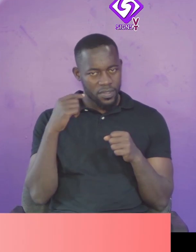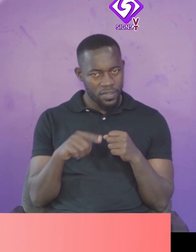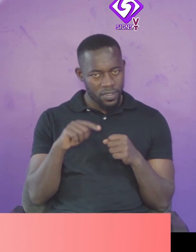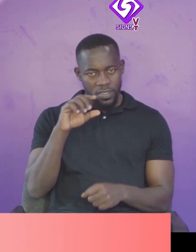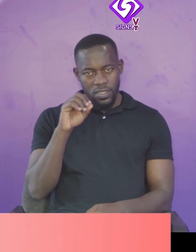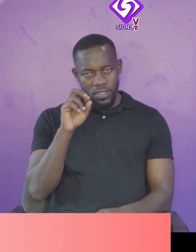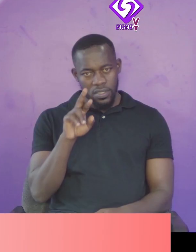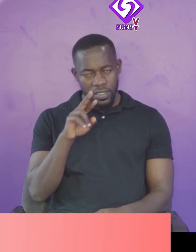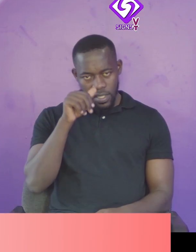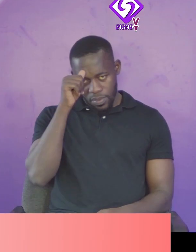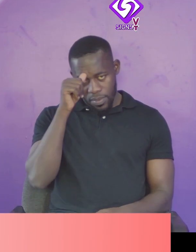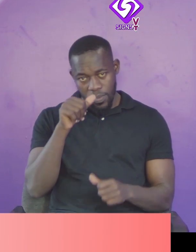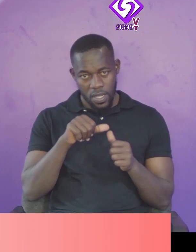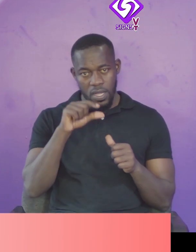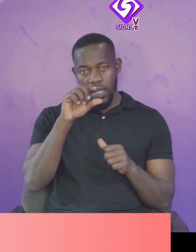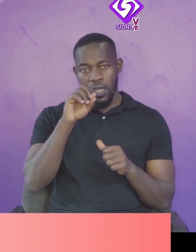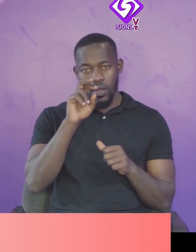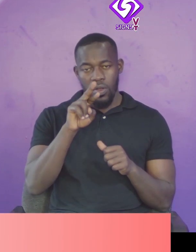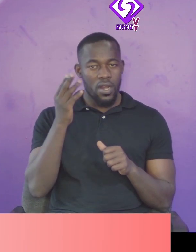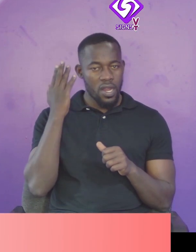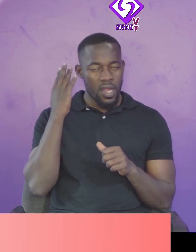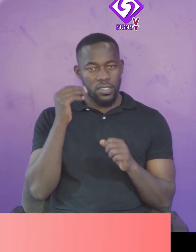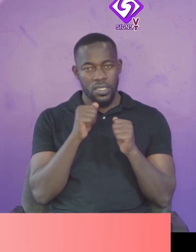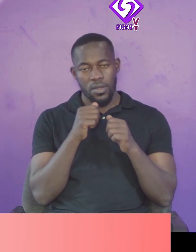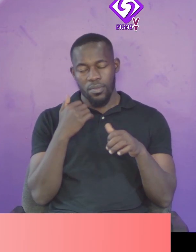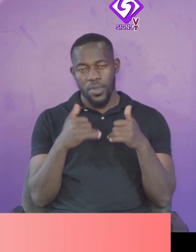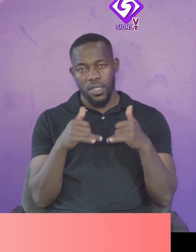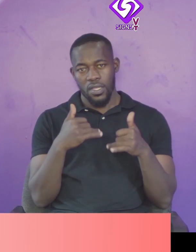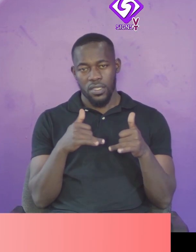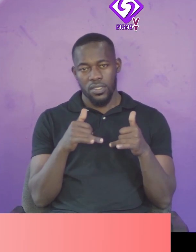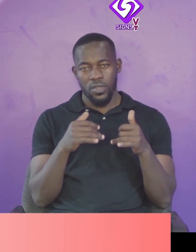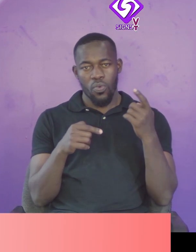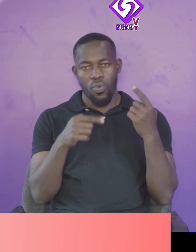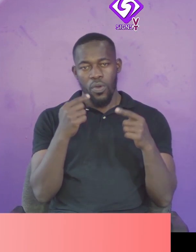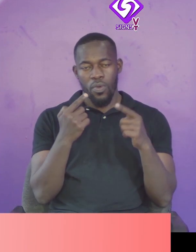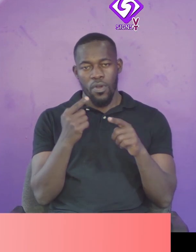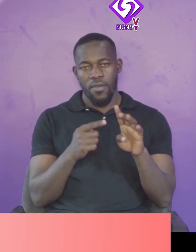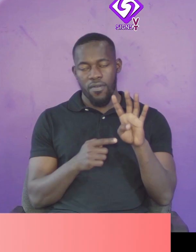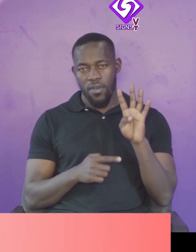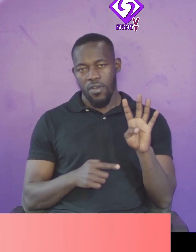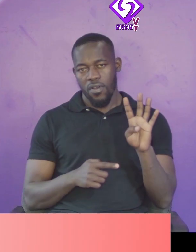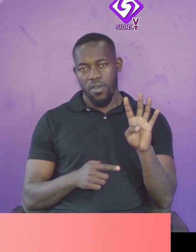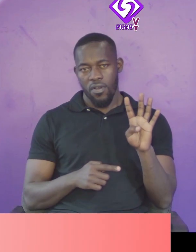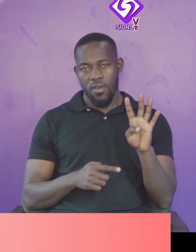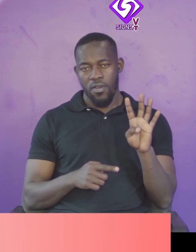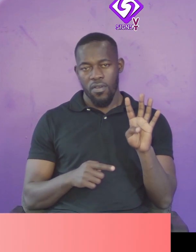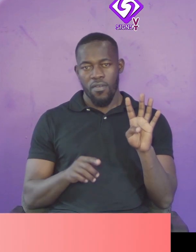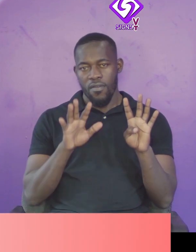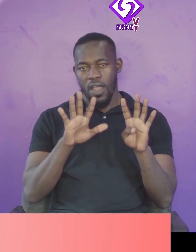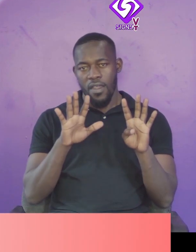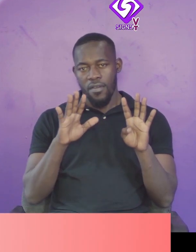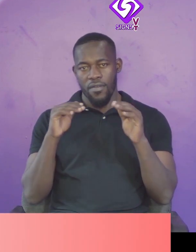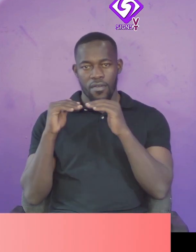Remember, Gor Mahia in the last 10 matches, Gor Mahia have won 4 games, 5 draws,